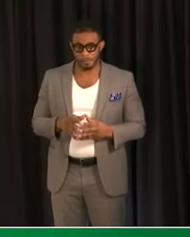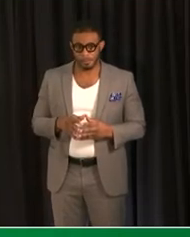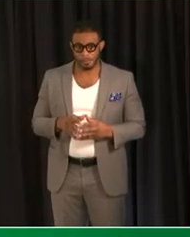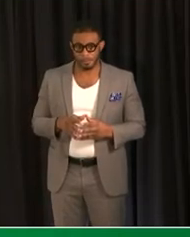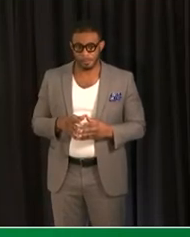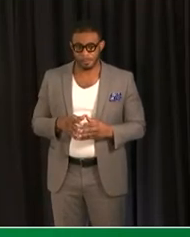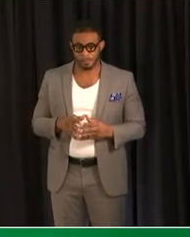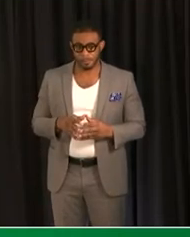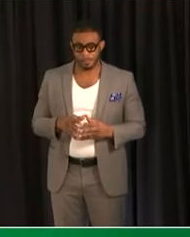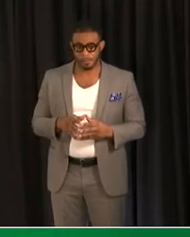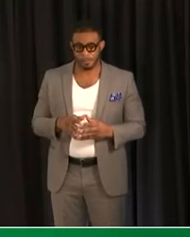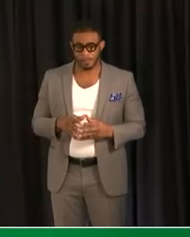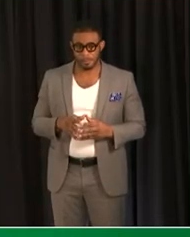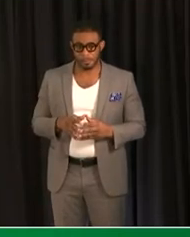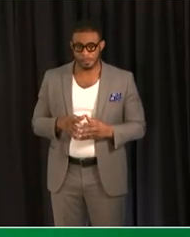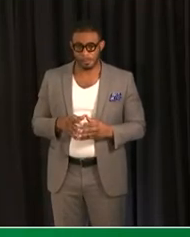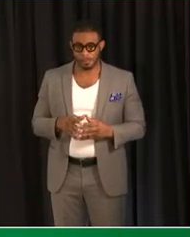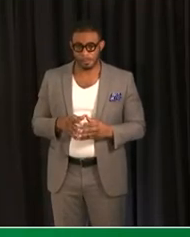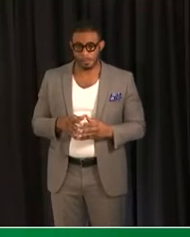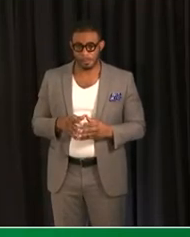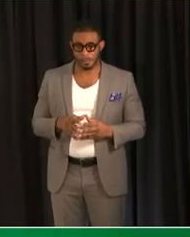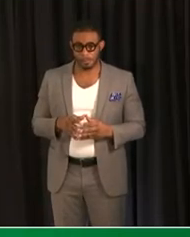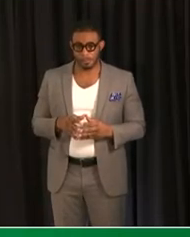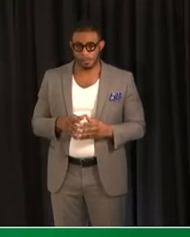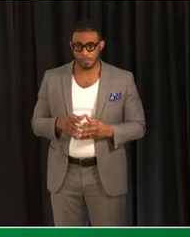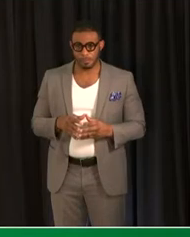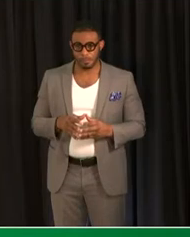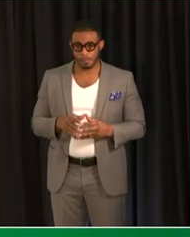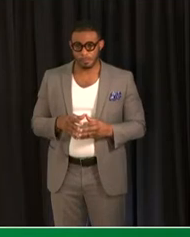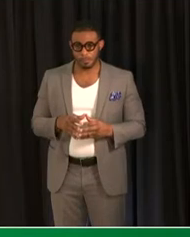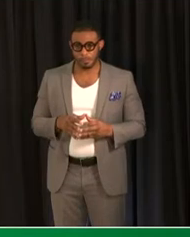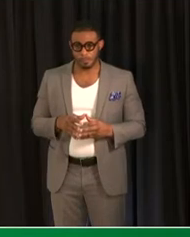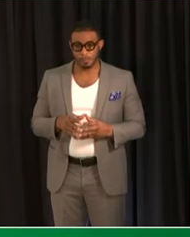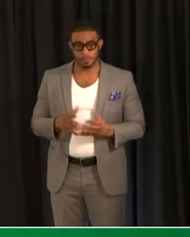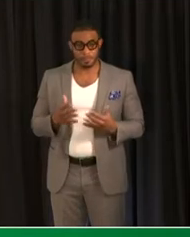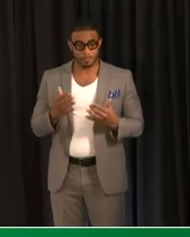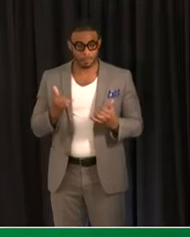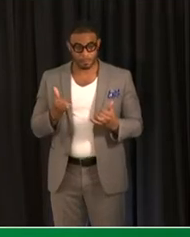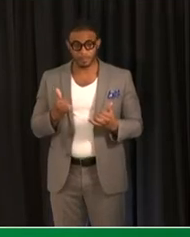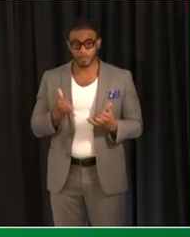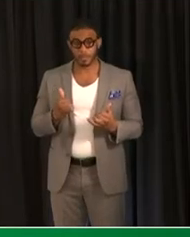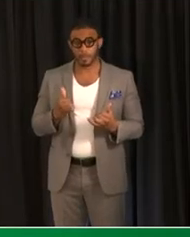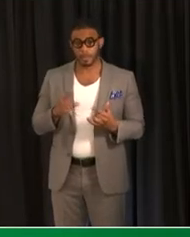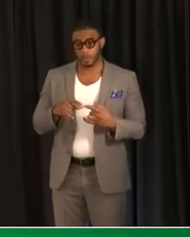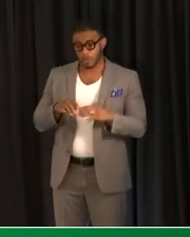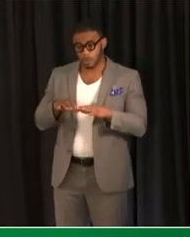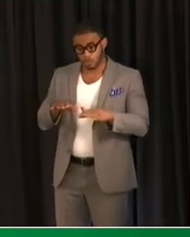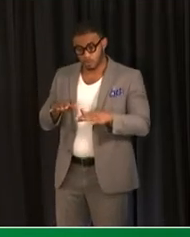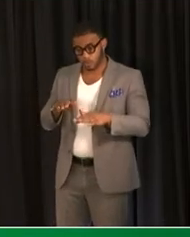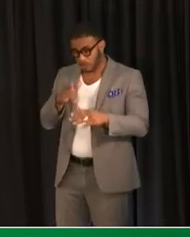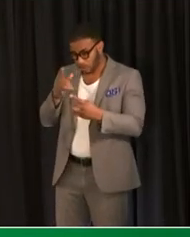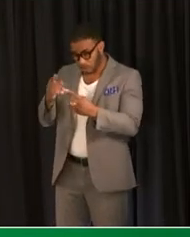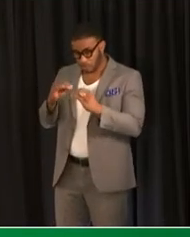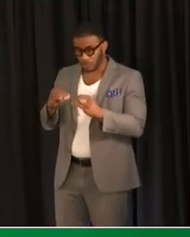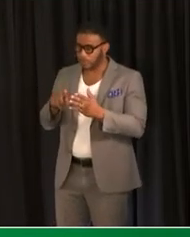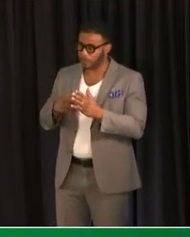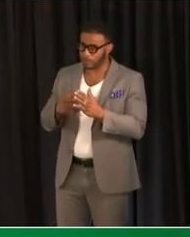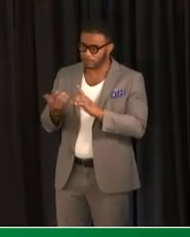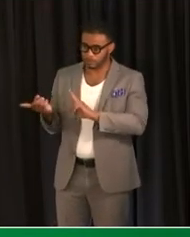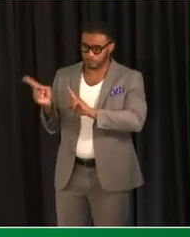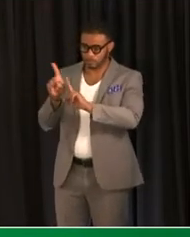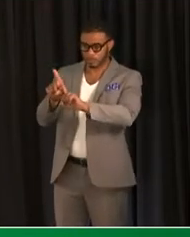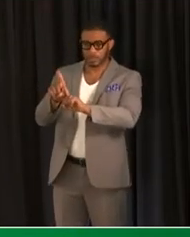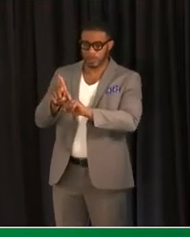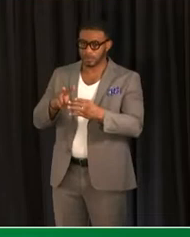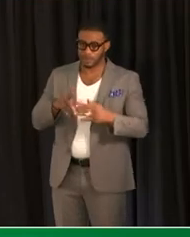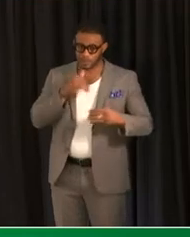trae un bajo de venta, pues ellos consumen mucho producto. And then when children do not come to the store, that